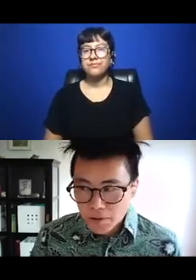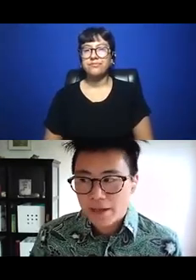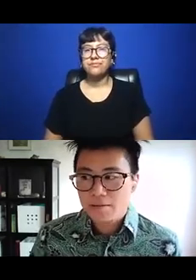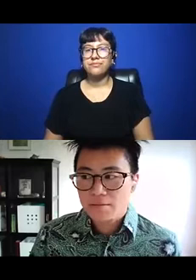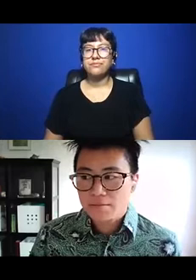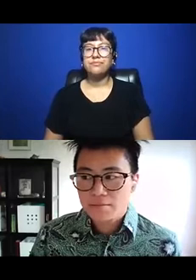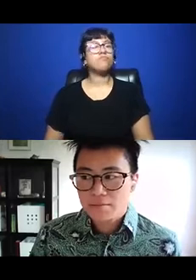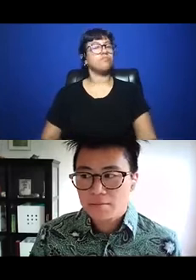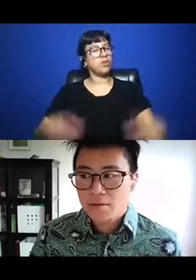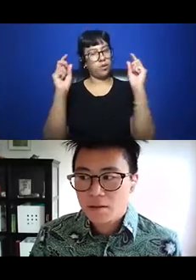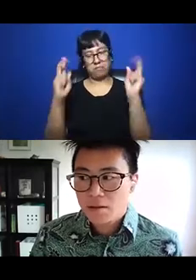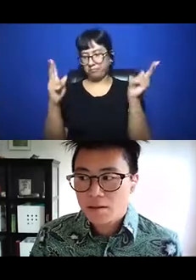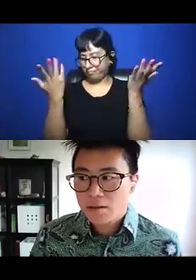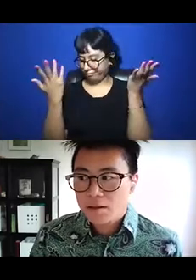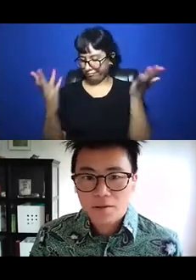Okay.